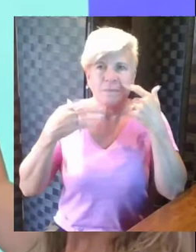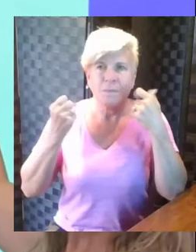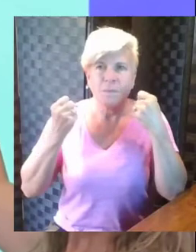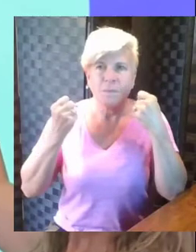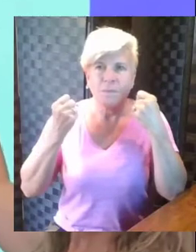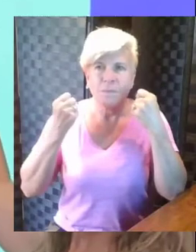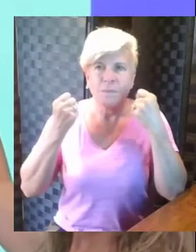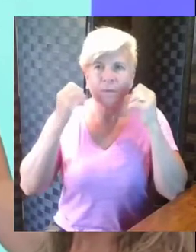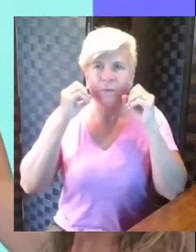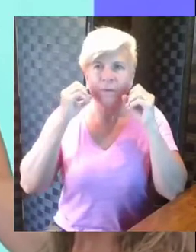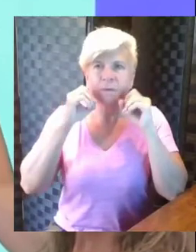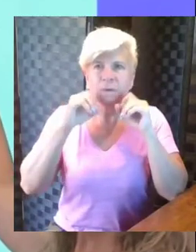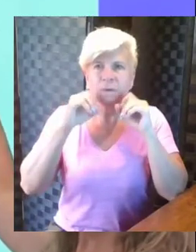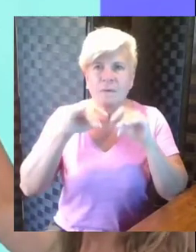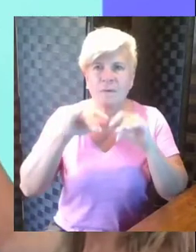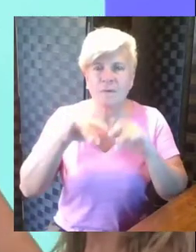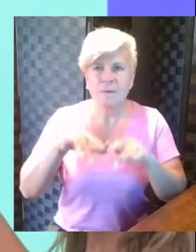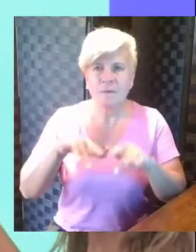Hold it.